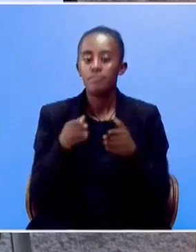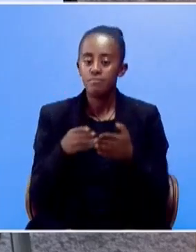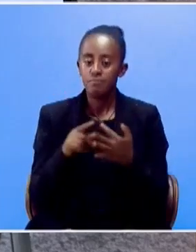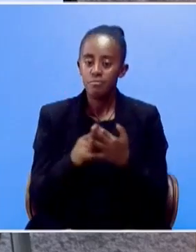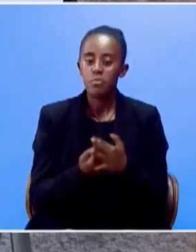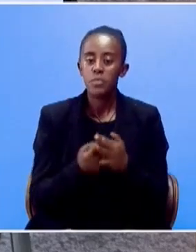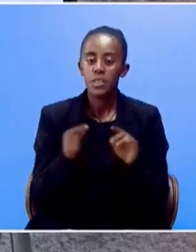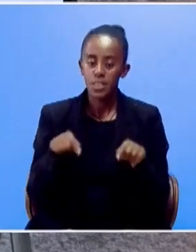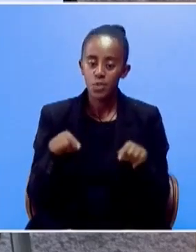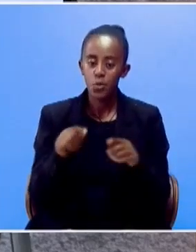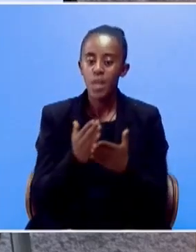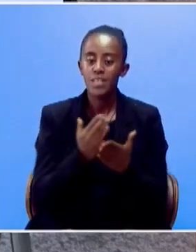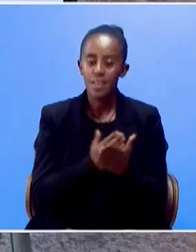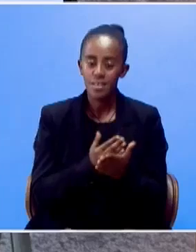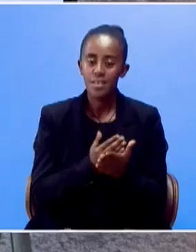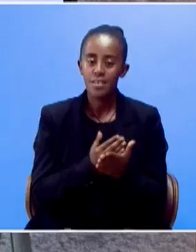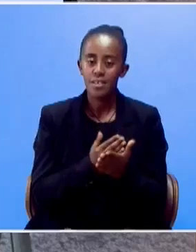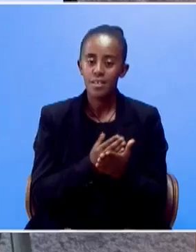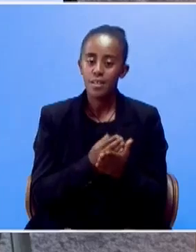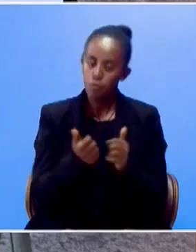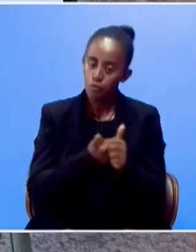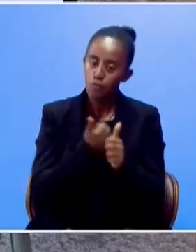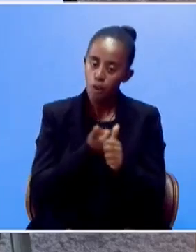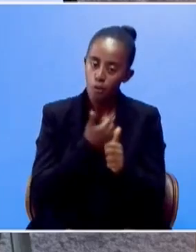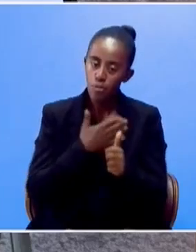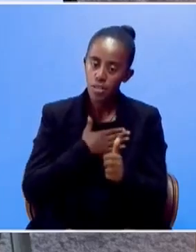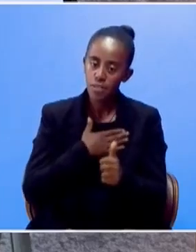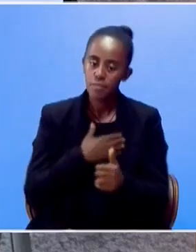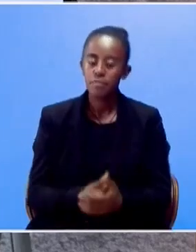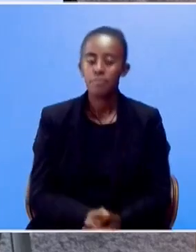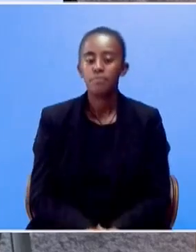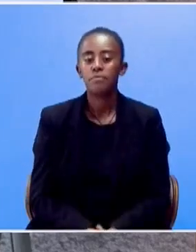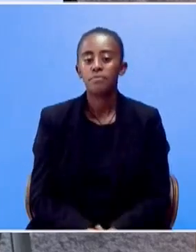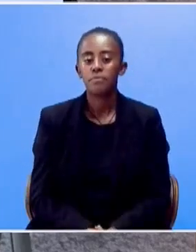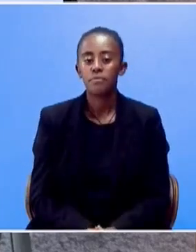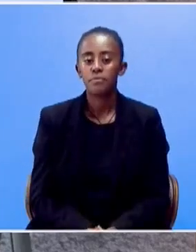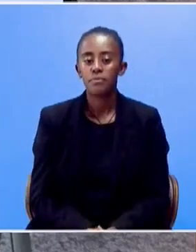our today's lesson. Follow me.